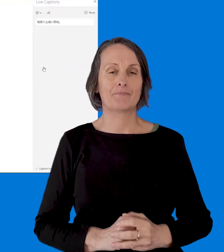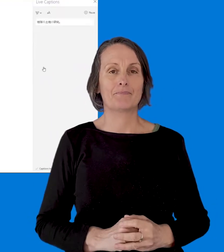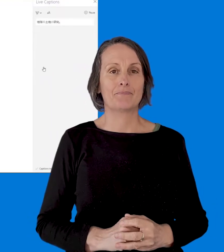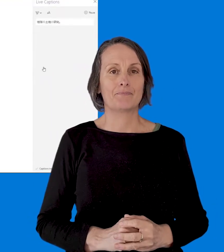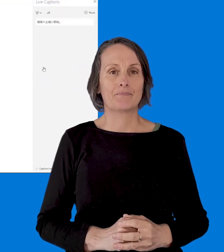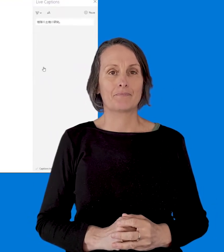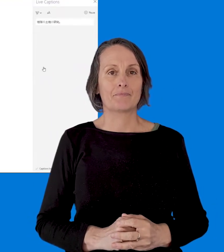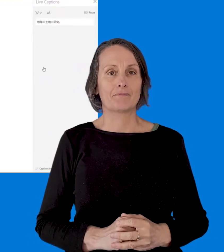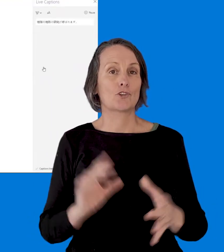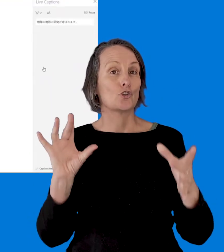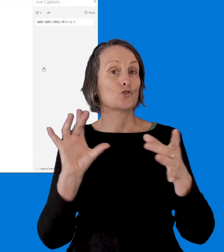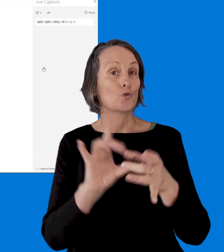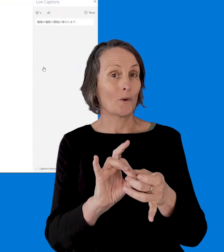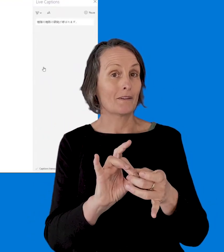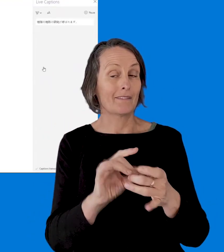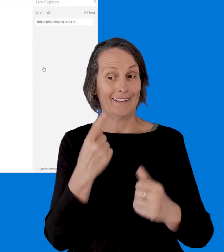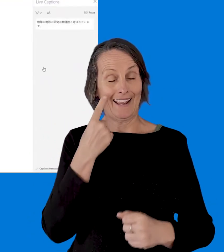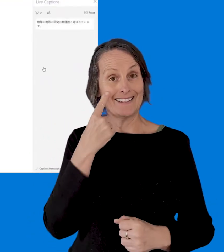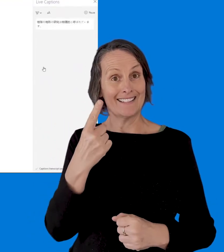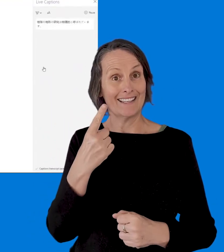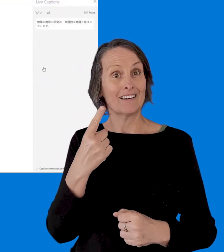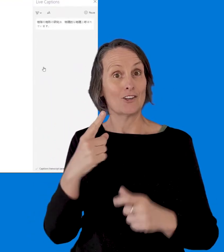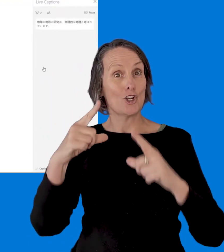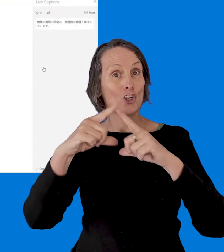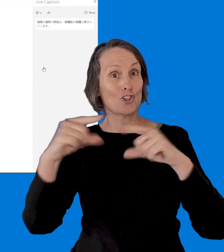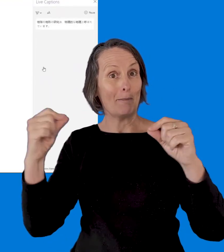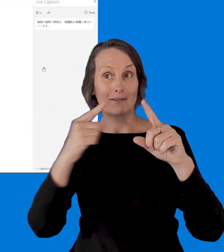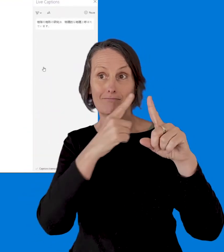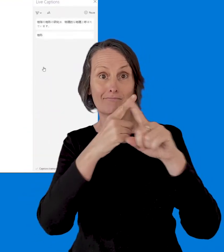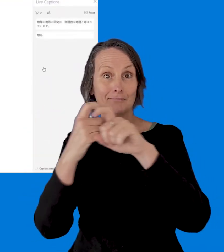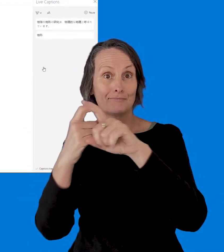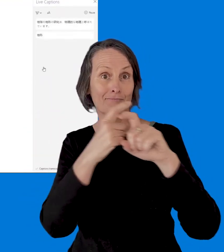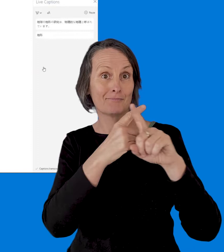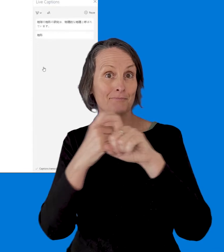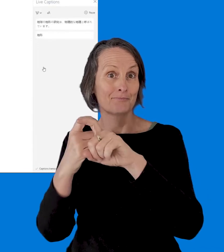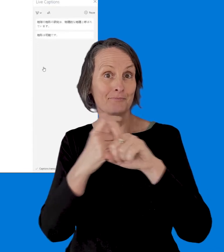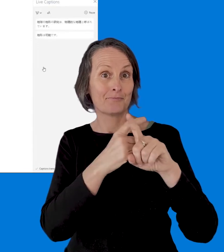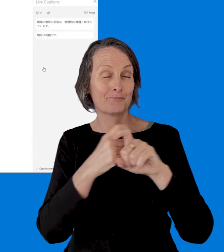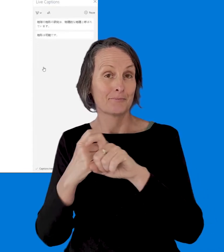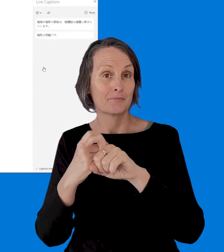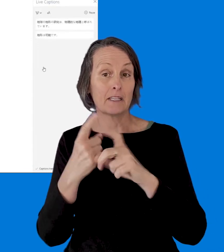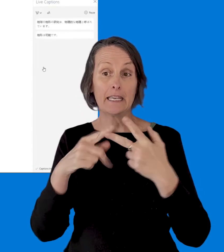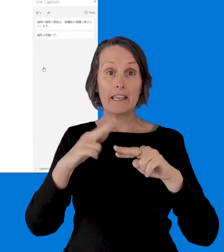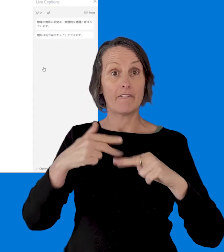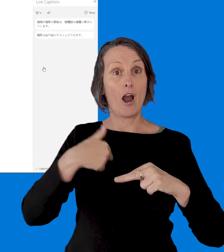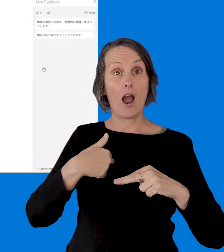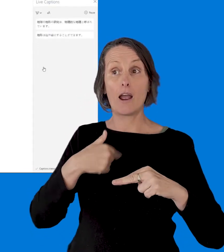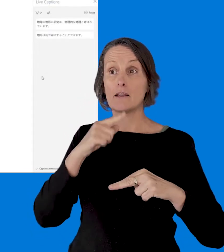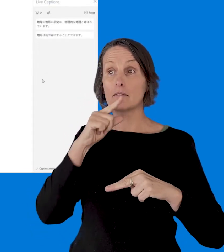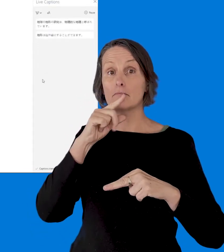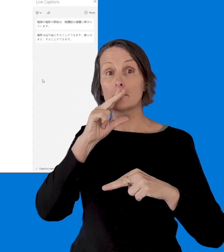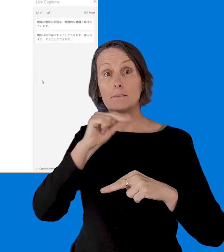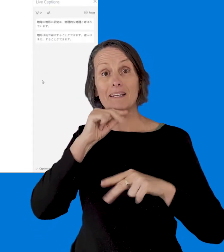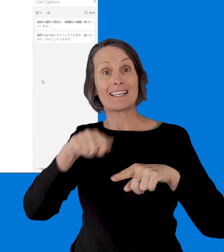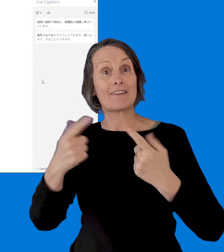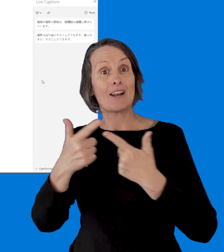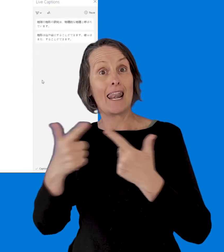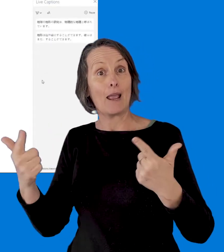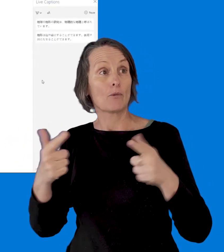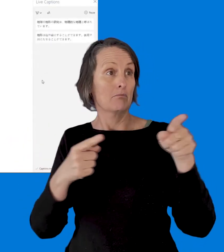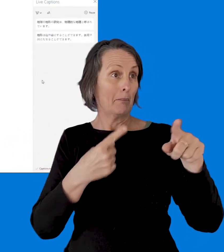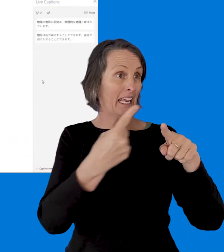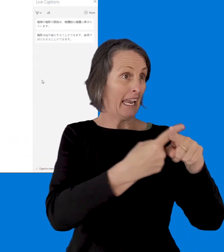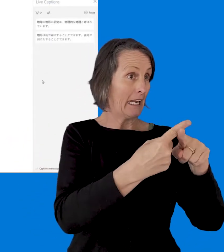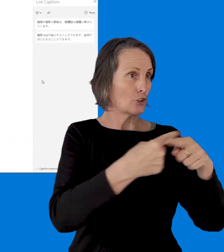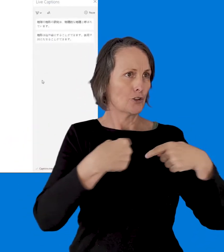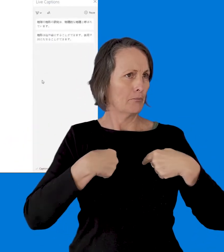the Japanese characters coming through, and if I speak a different language than maybe the educator speaks, this is very easy for me to follow along. Maybe I'm